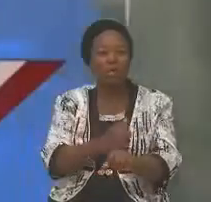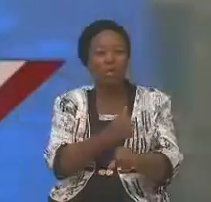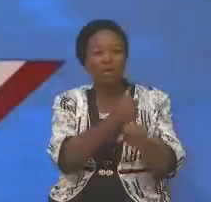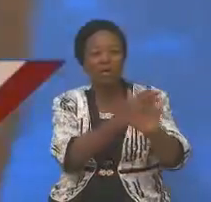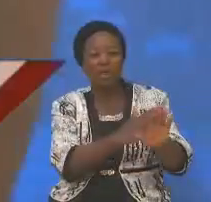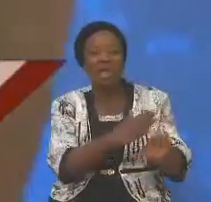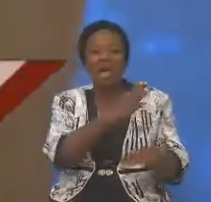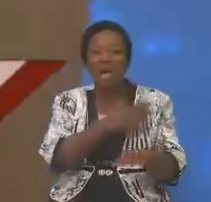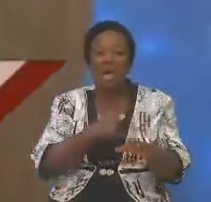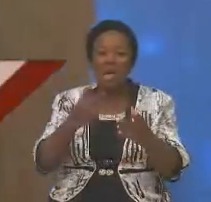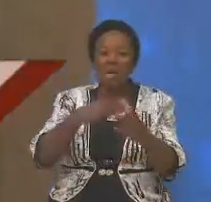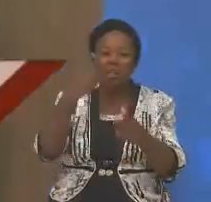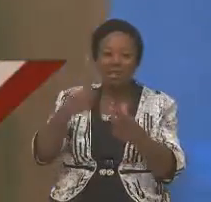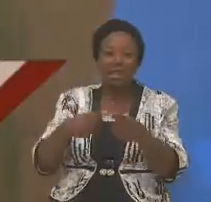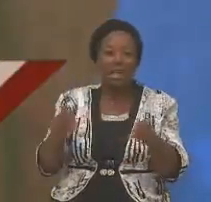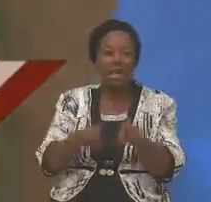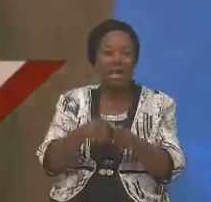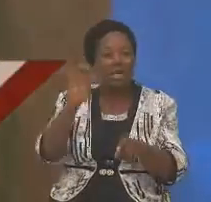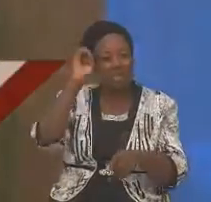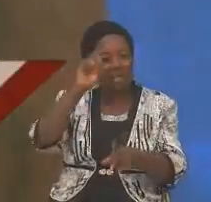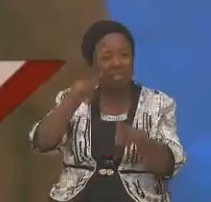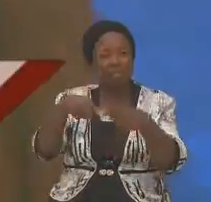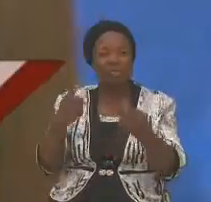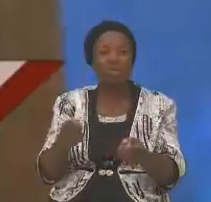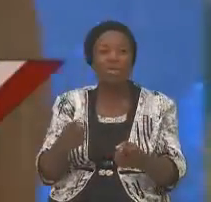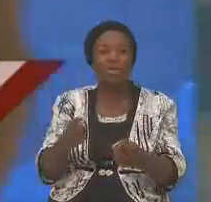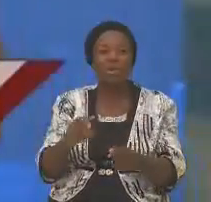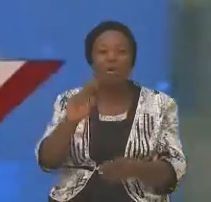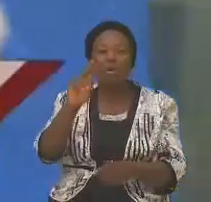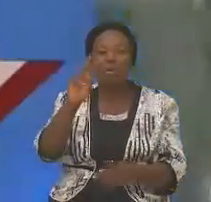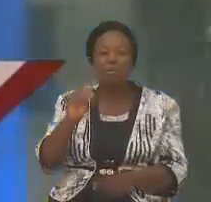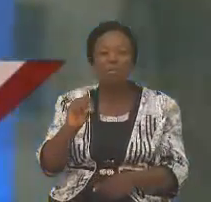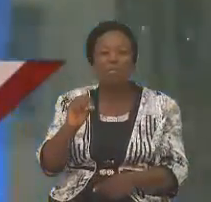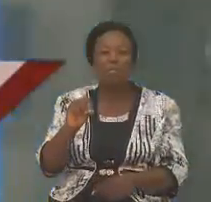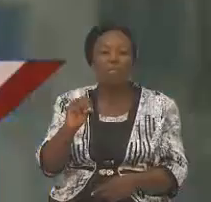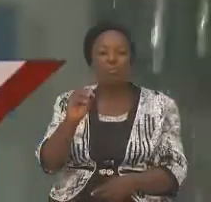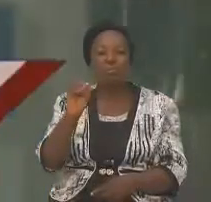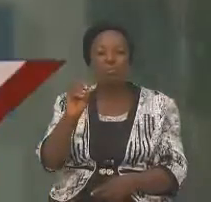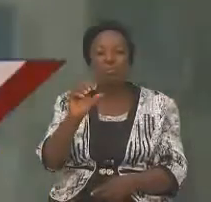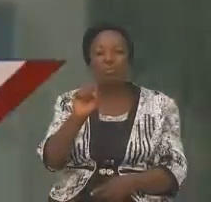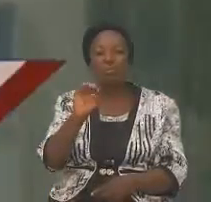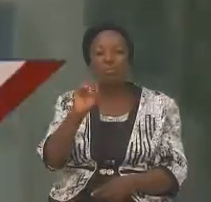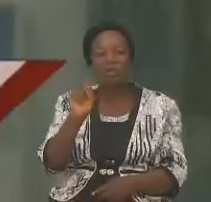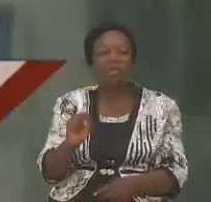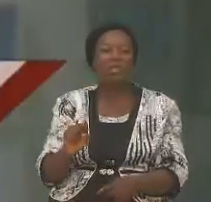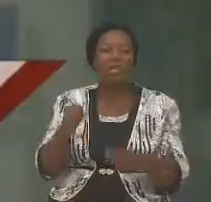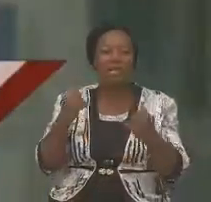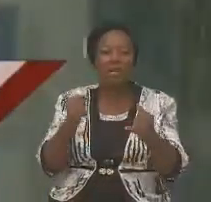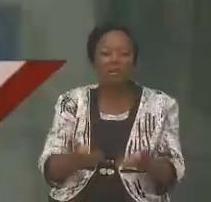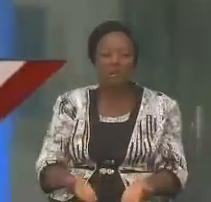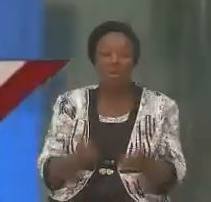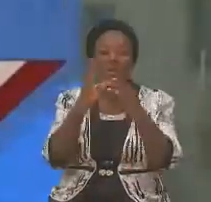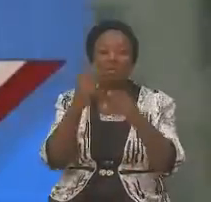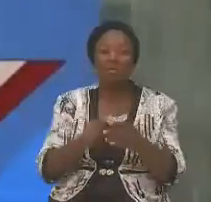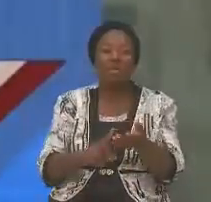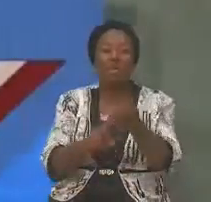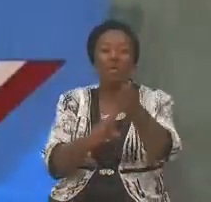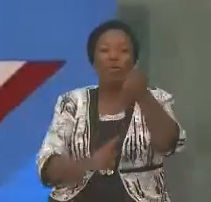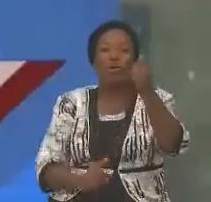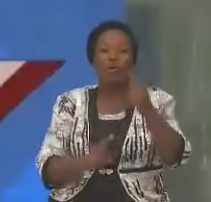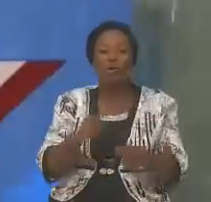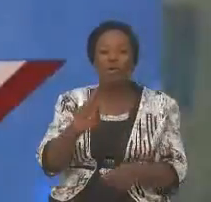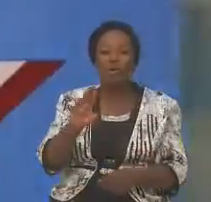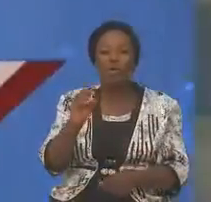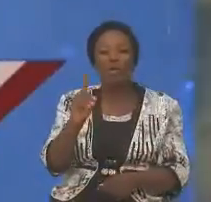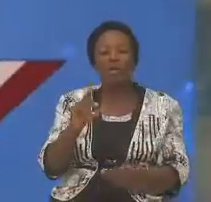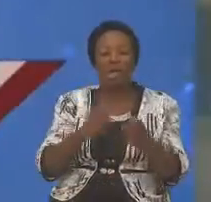will stand on the mountain. And then as he went, Moses lifted up the rod.